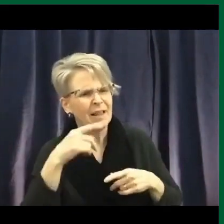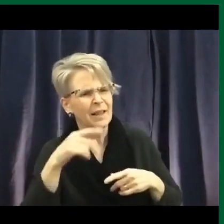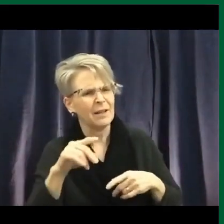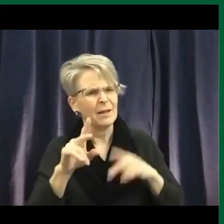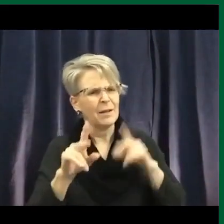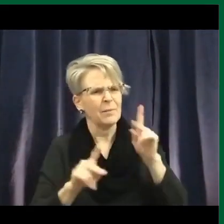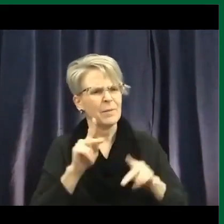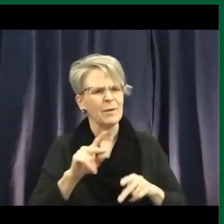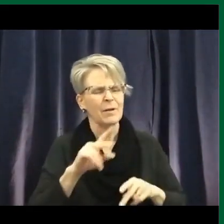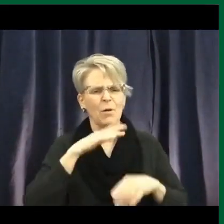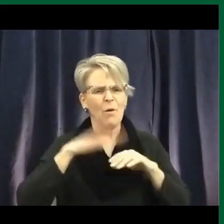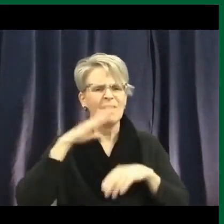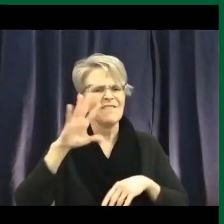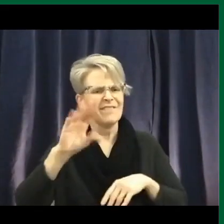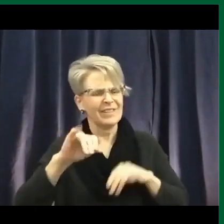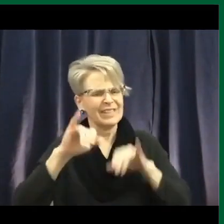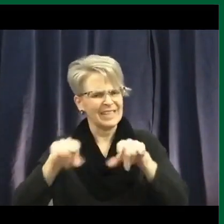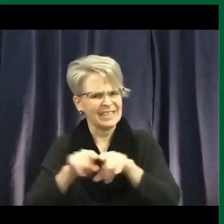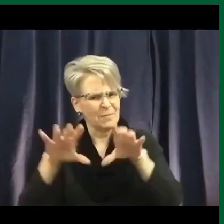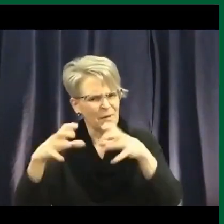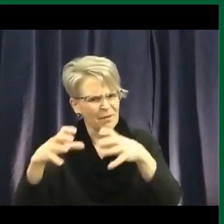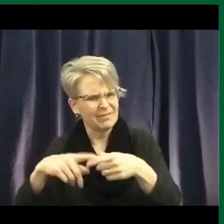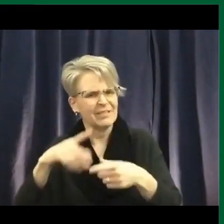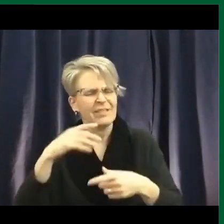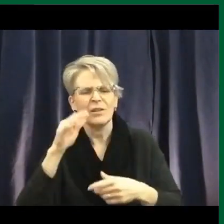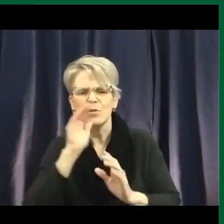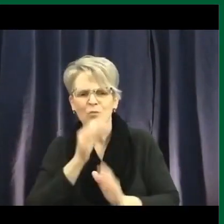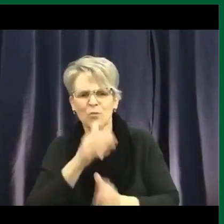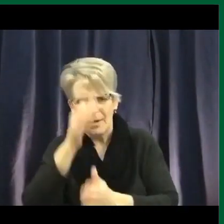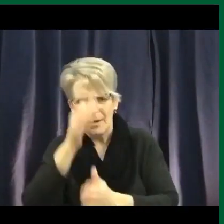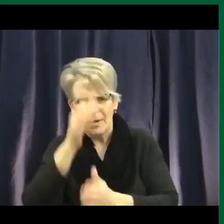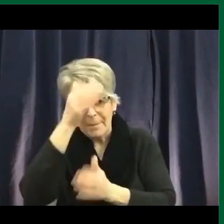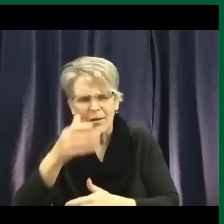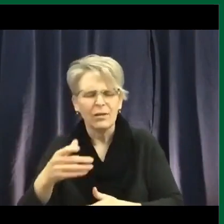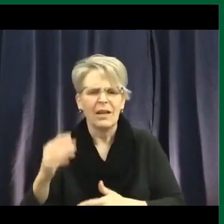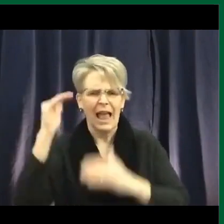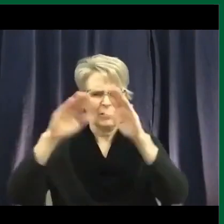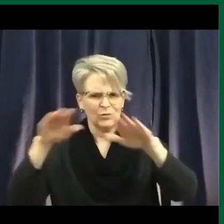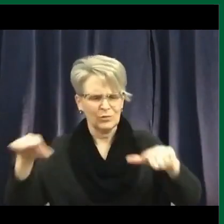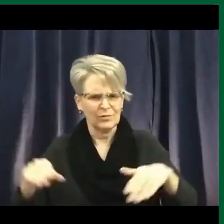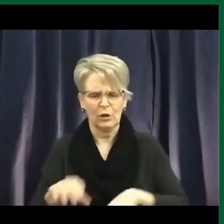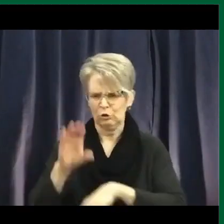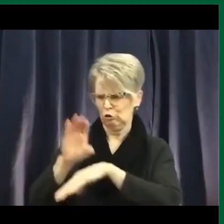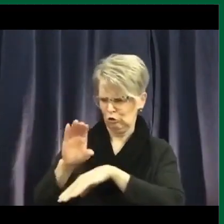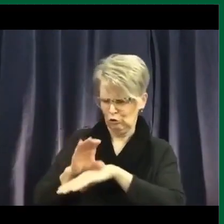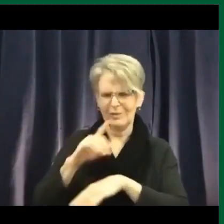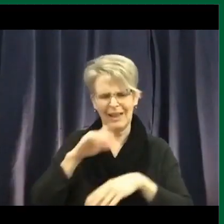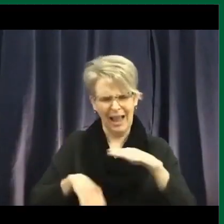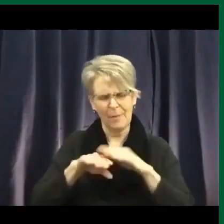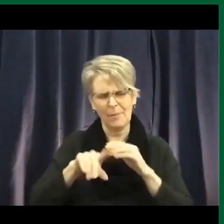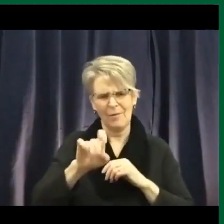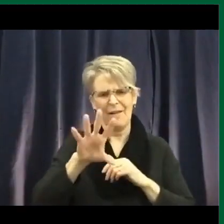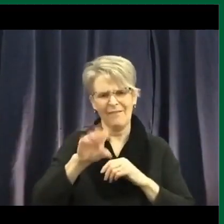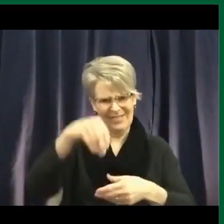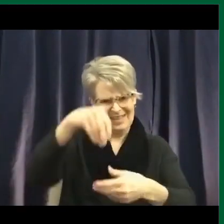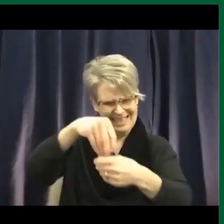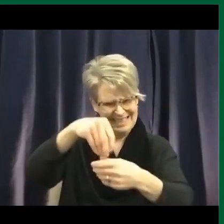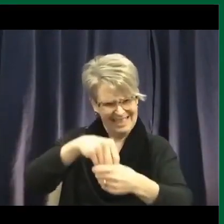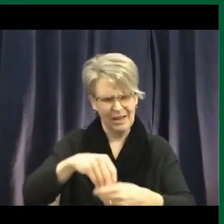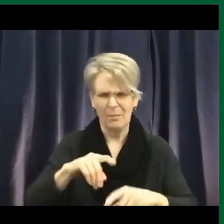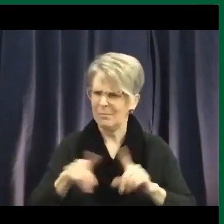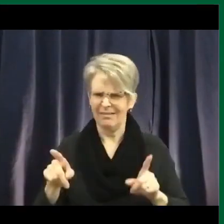bubble, which is going to include grandparents, parents of adult kids. You're allowing churches to accommodate 150 indoors, but you're not changing